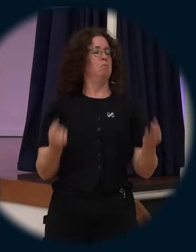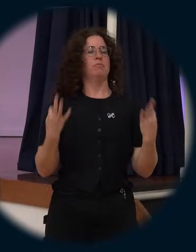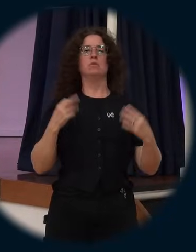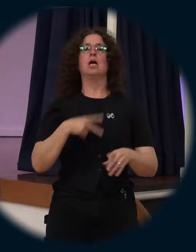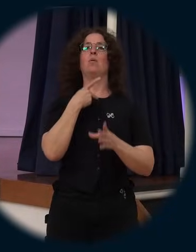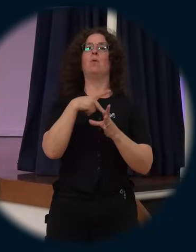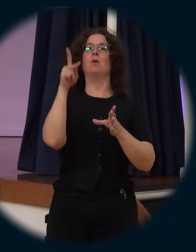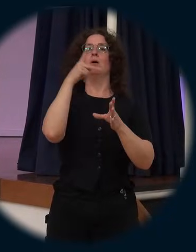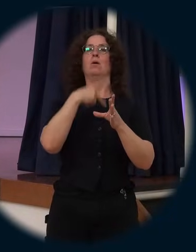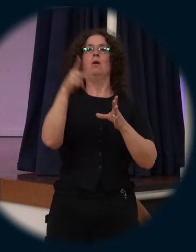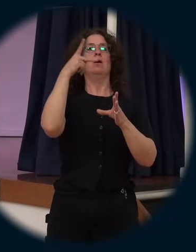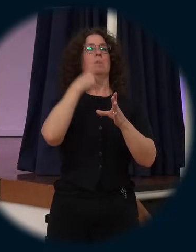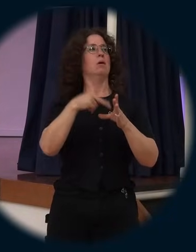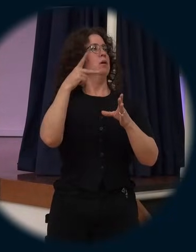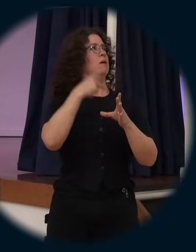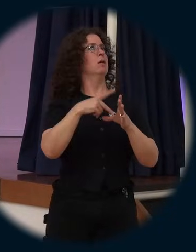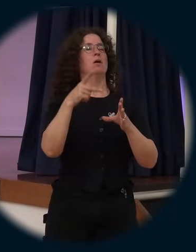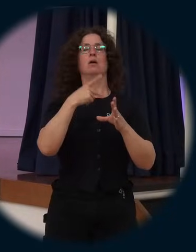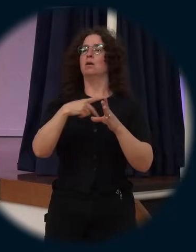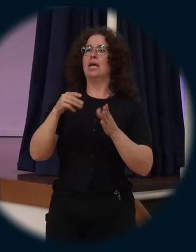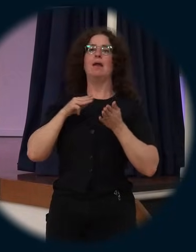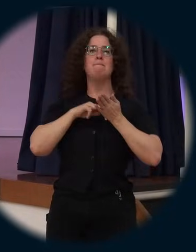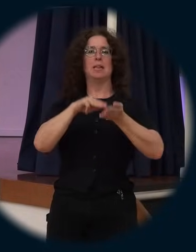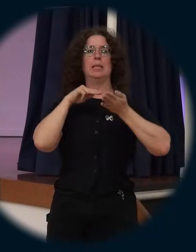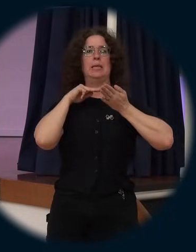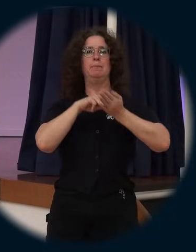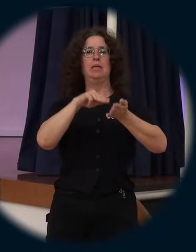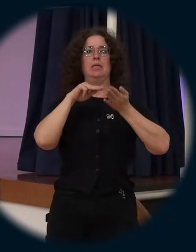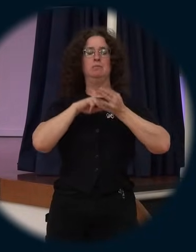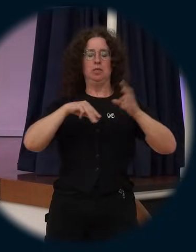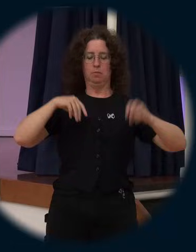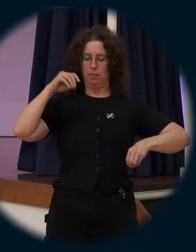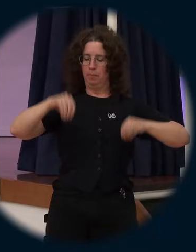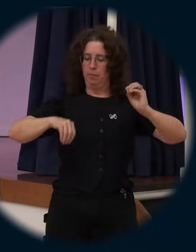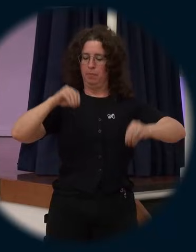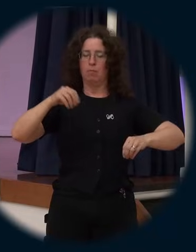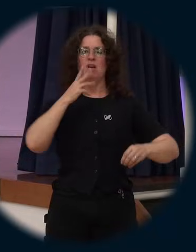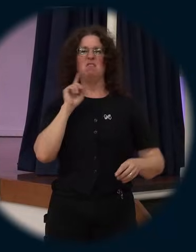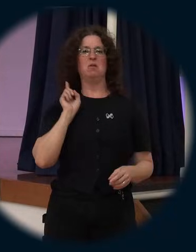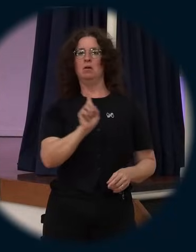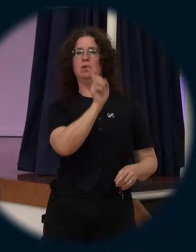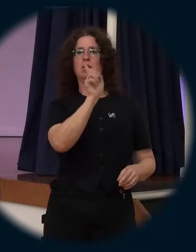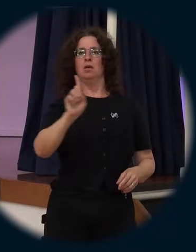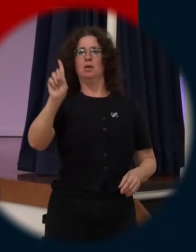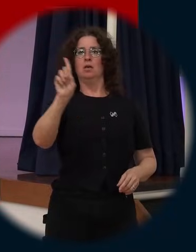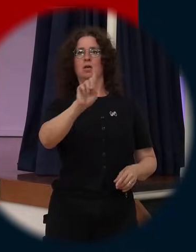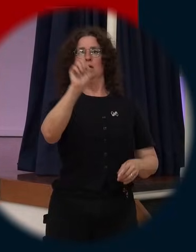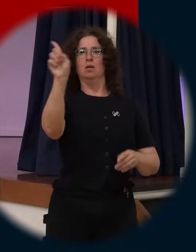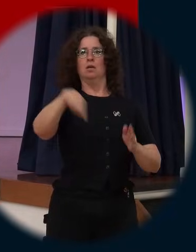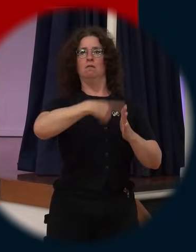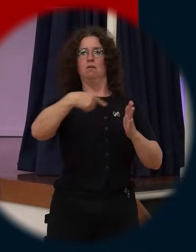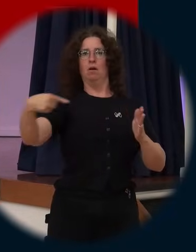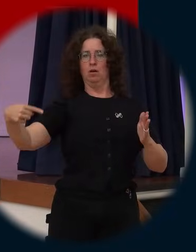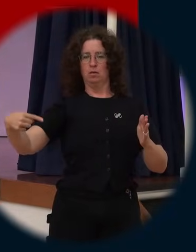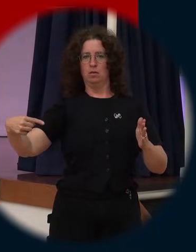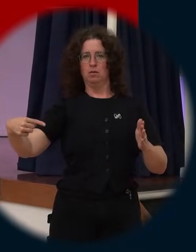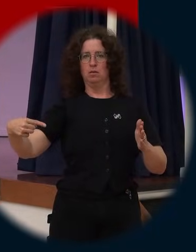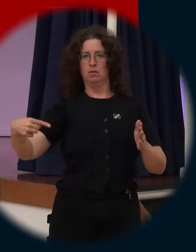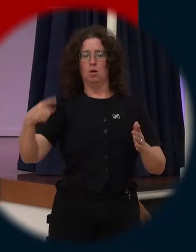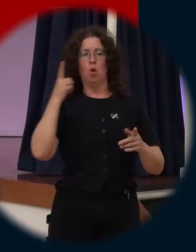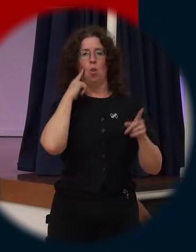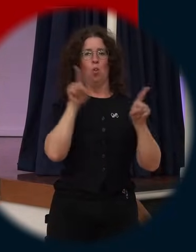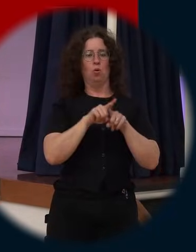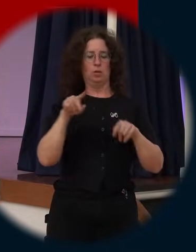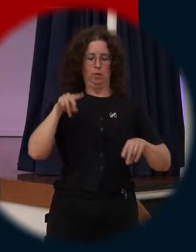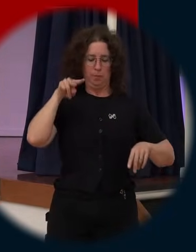walking, you'll keep generating stuff, and you can end up with millions and millions of actors if you just keep on walking into infinity. This is roughly what it looks like